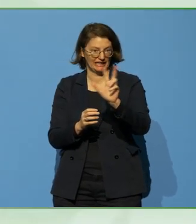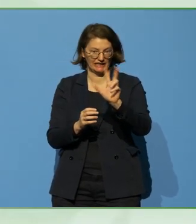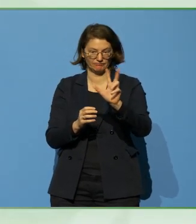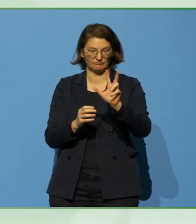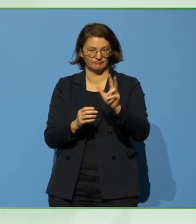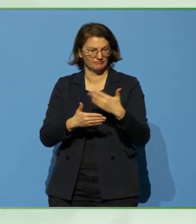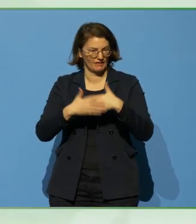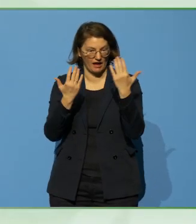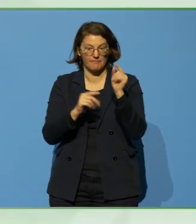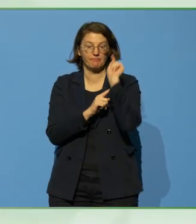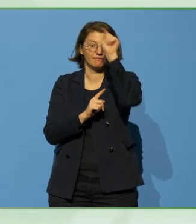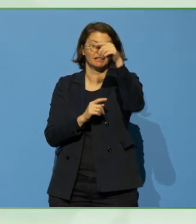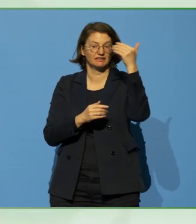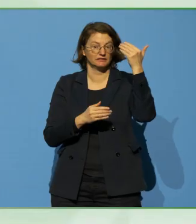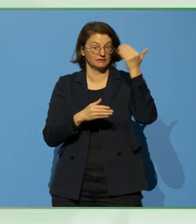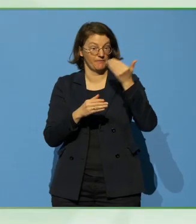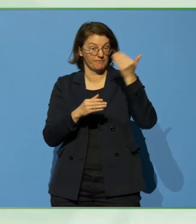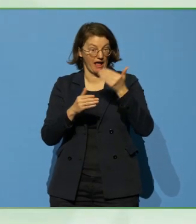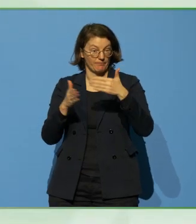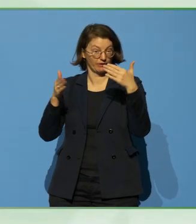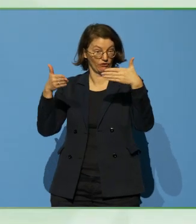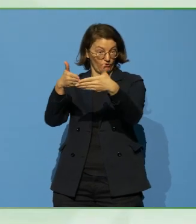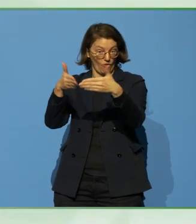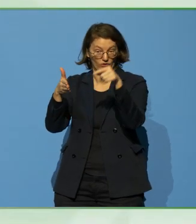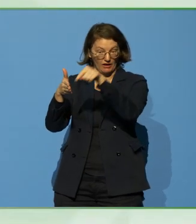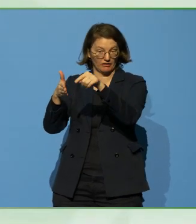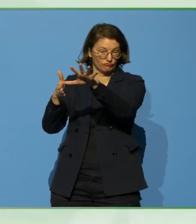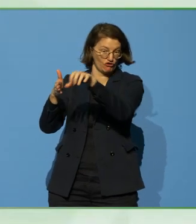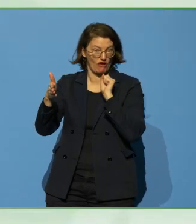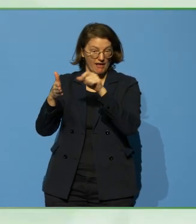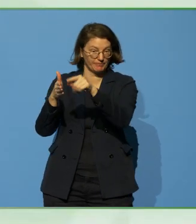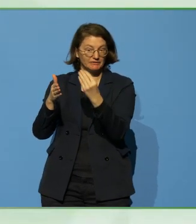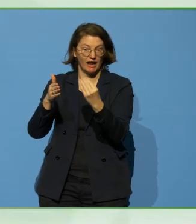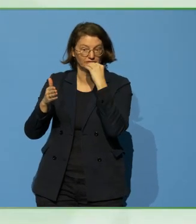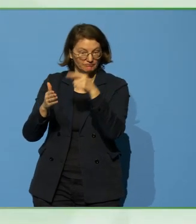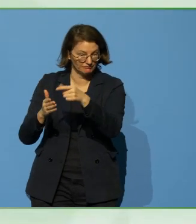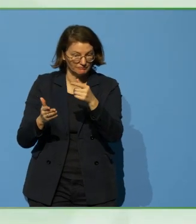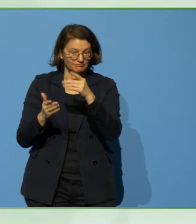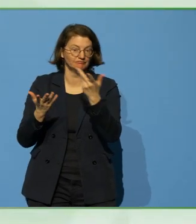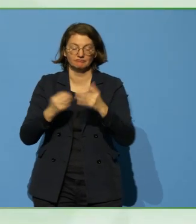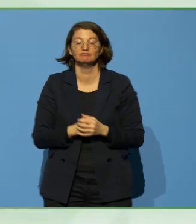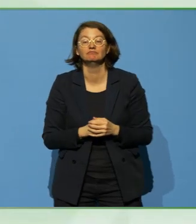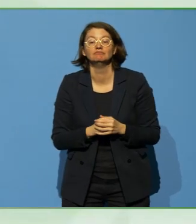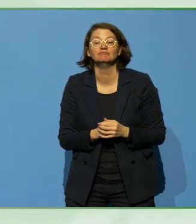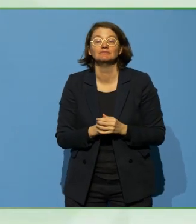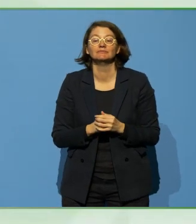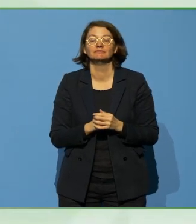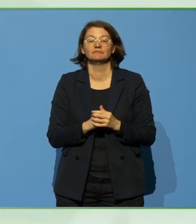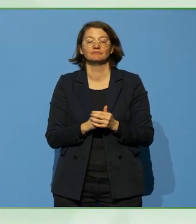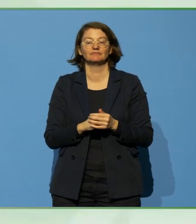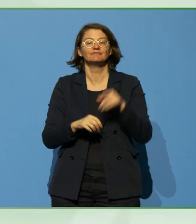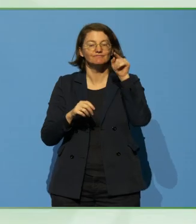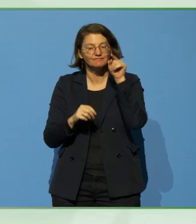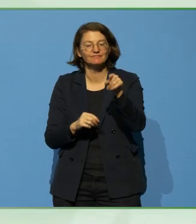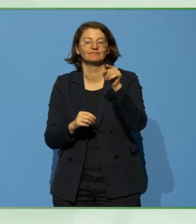different people. So, and this is a part, you know, no matter the technology, I